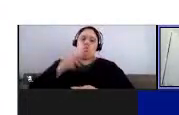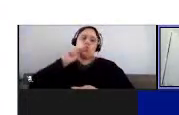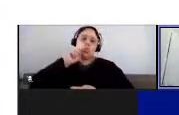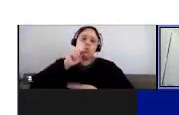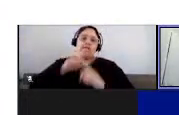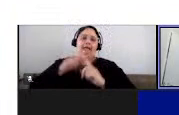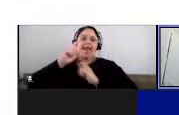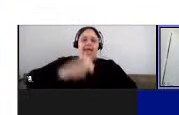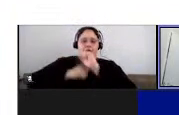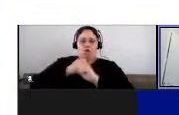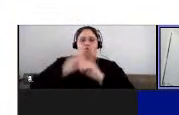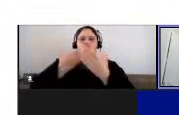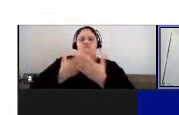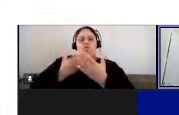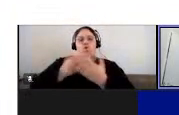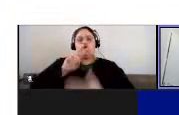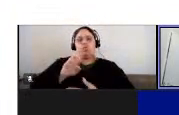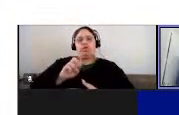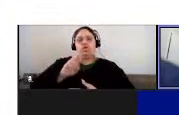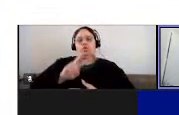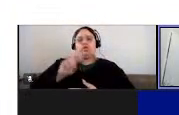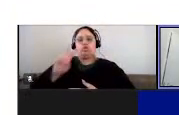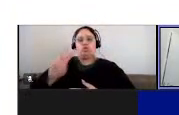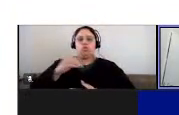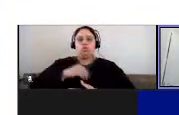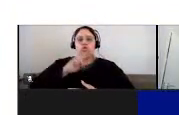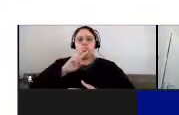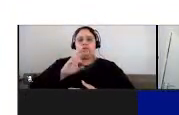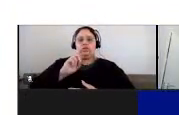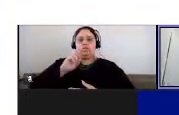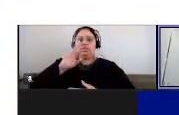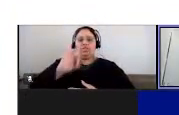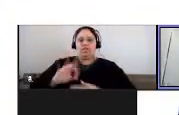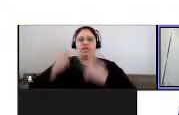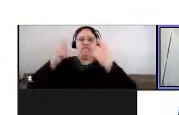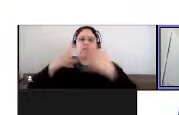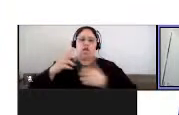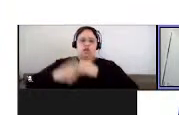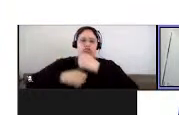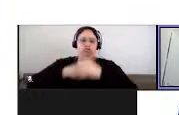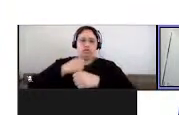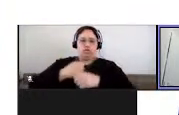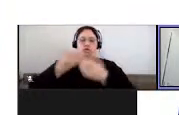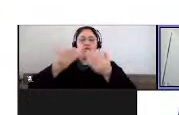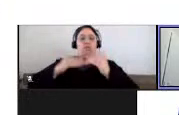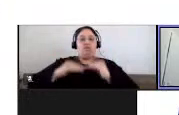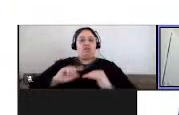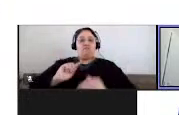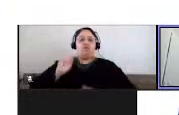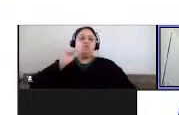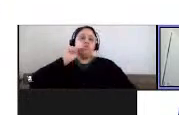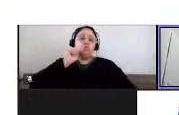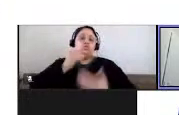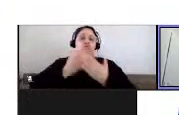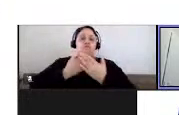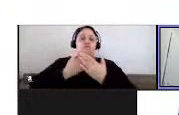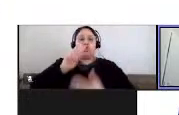annual for the 2022-23 financial year. Going on to the first quarter for